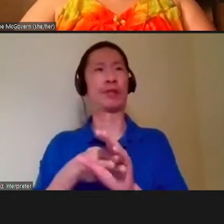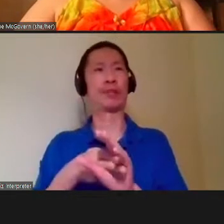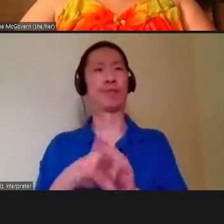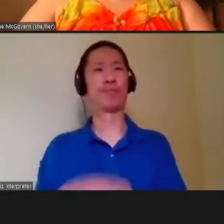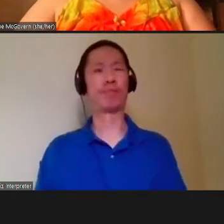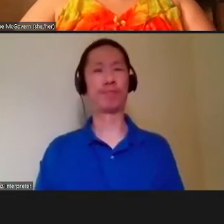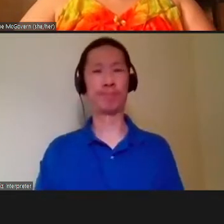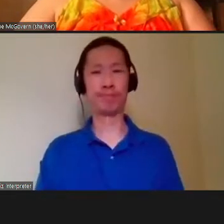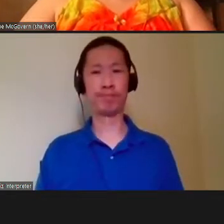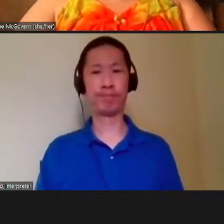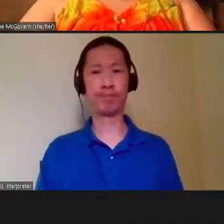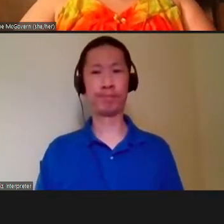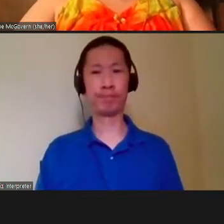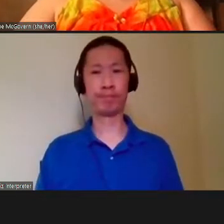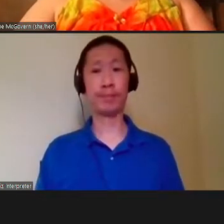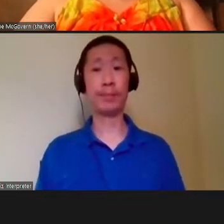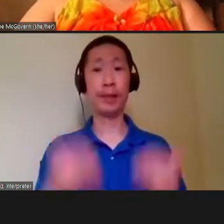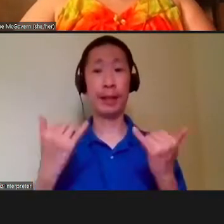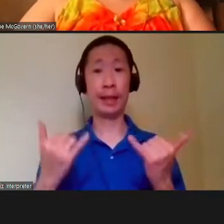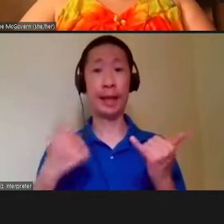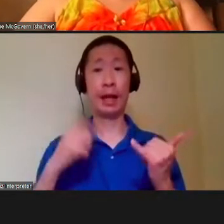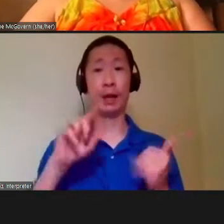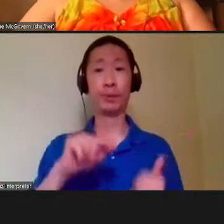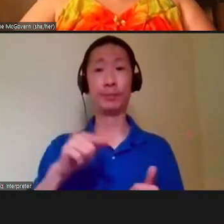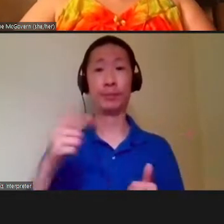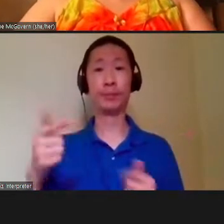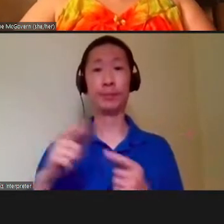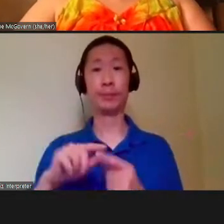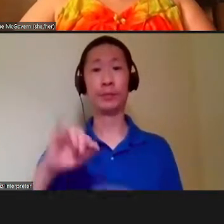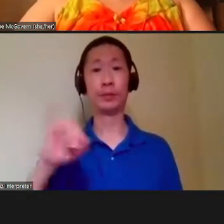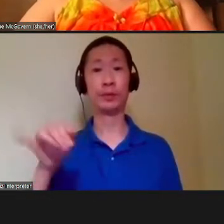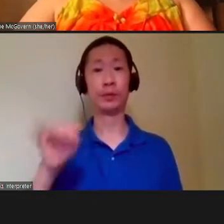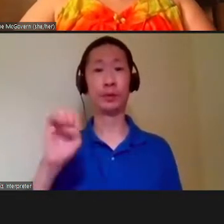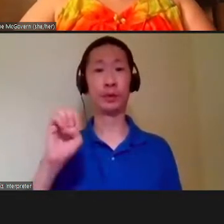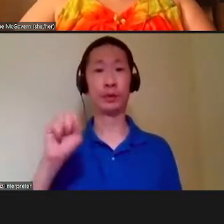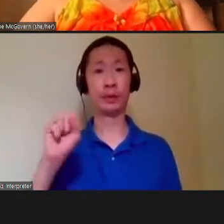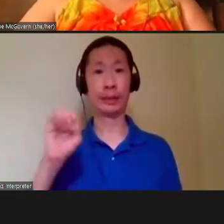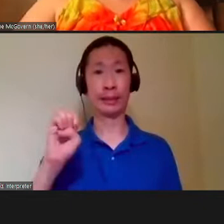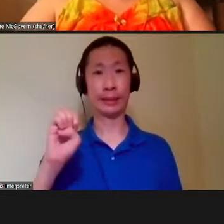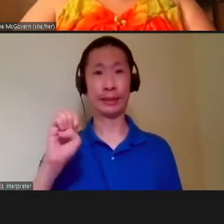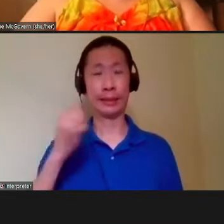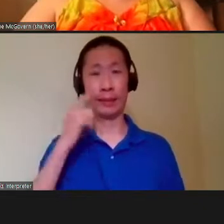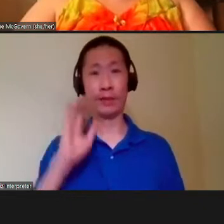And with that, I am going to pass it over to Jesse for our check-in.